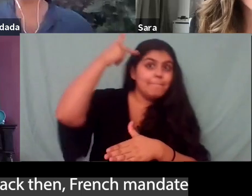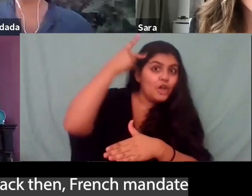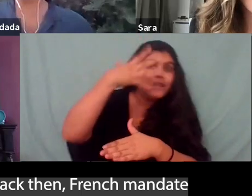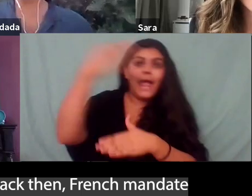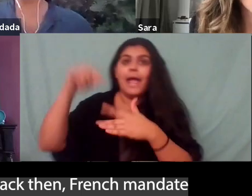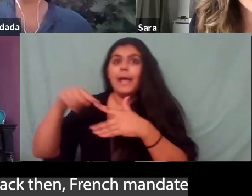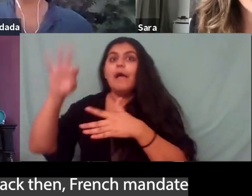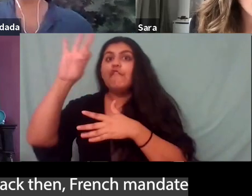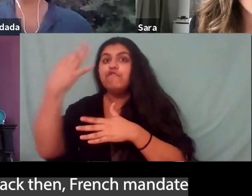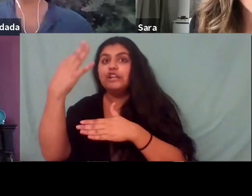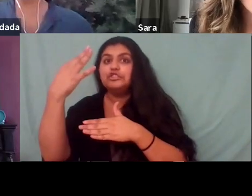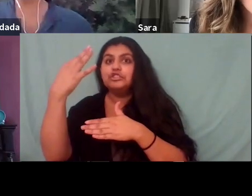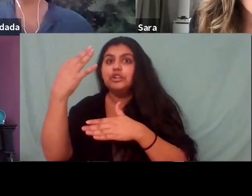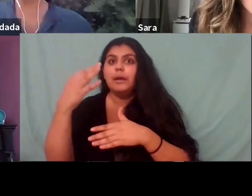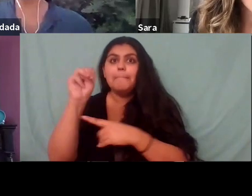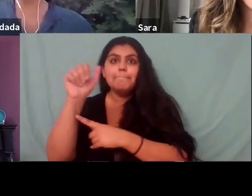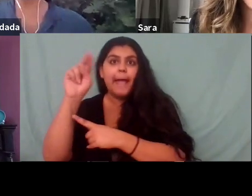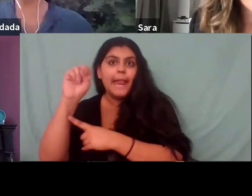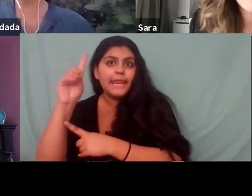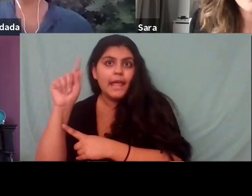a consequence of, say,